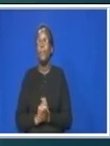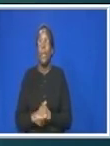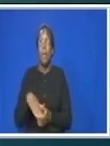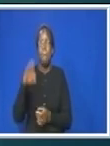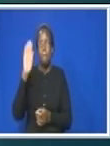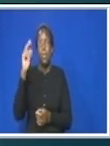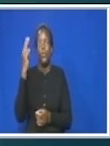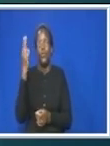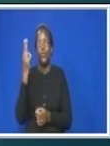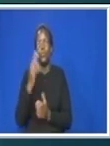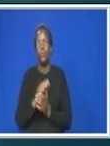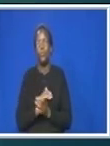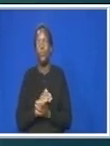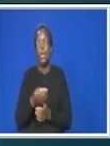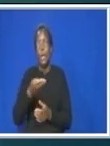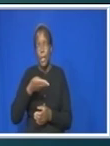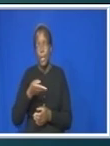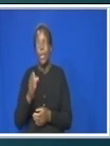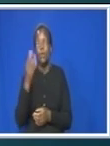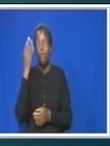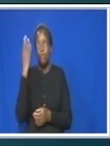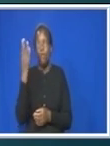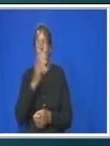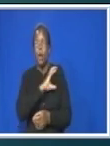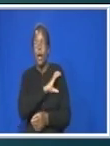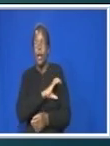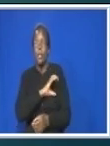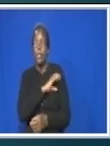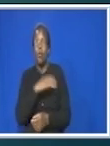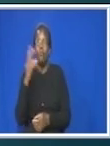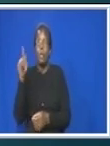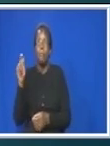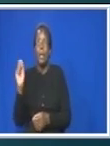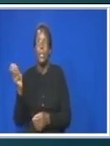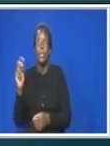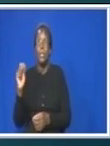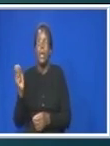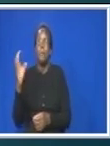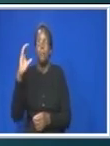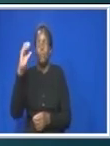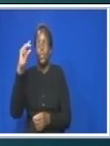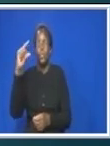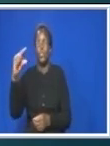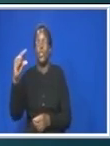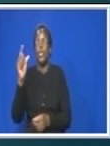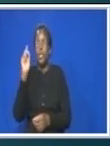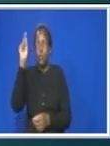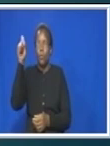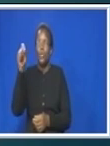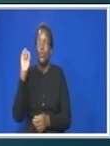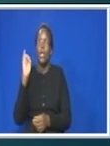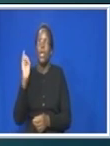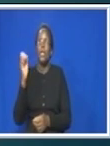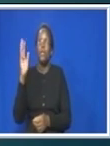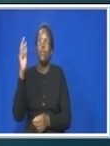B2, give 4 characteristics of the part marked G. The question is allocated 4